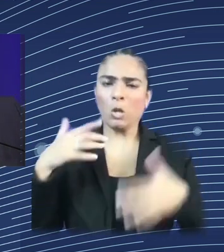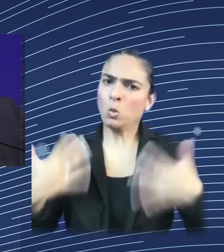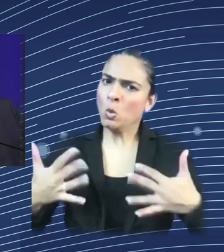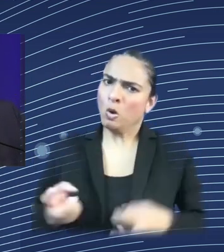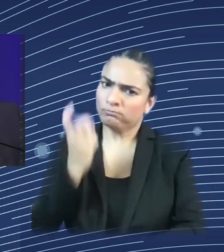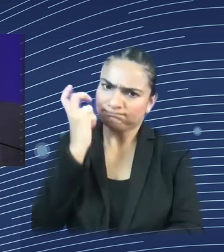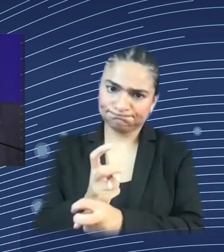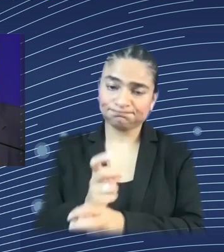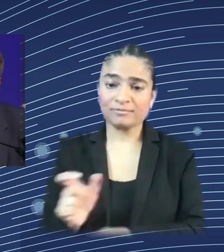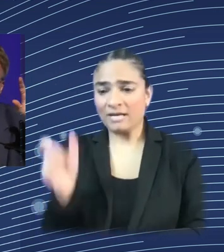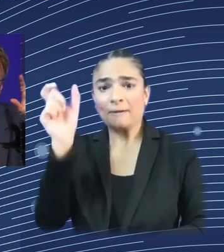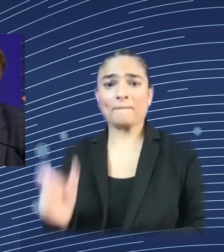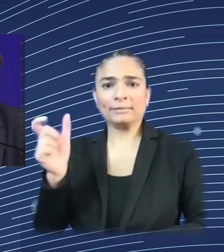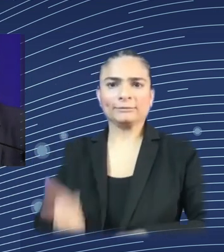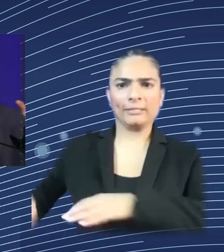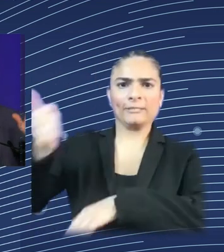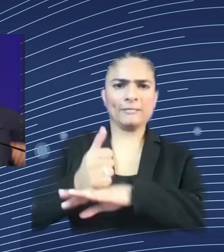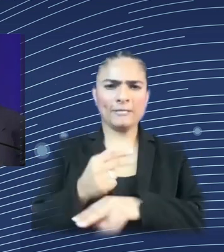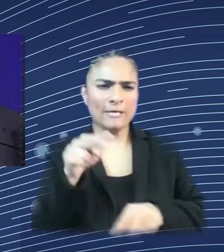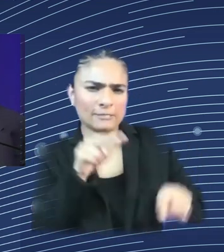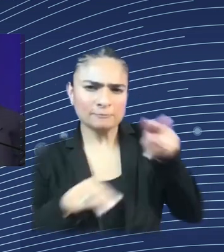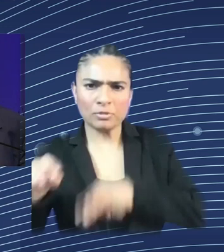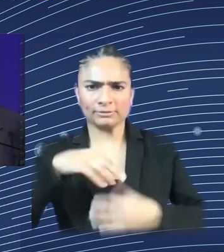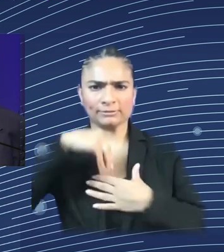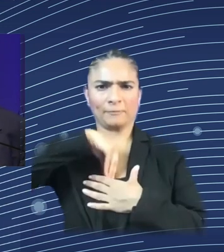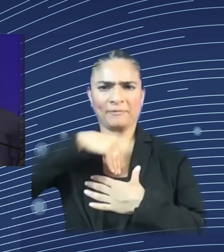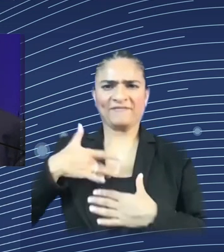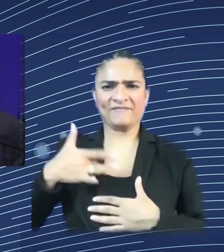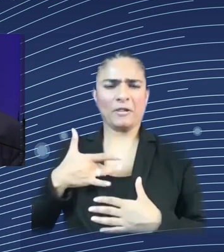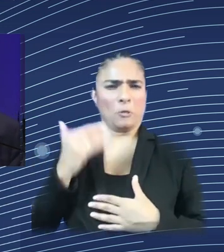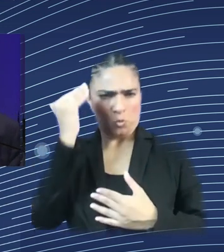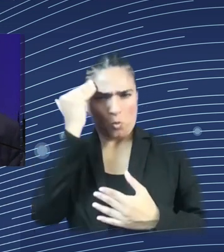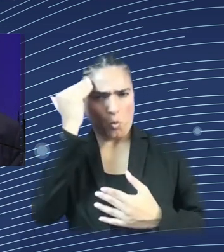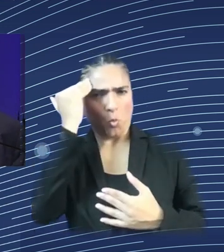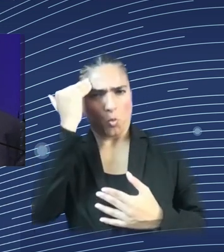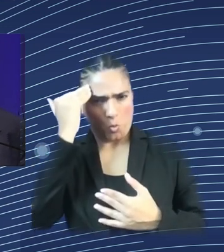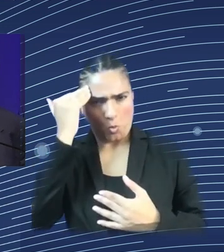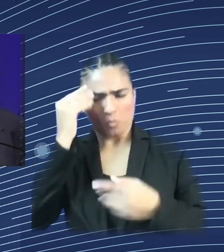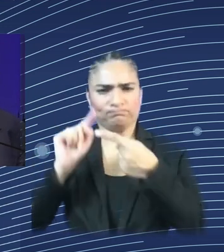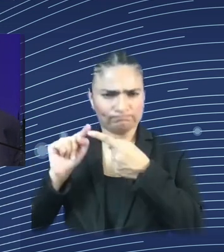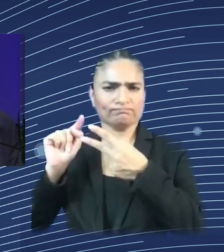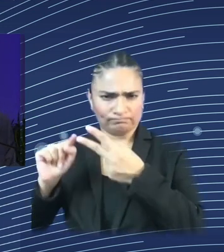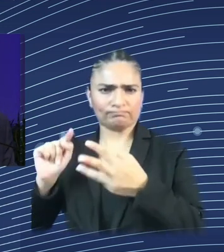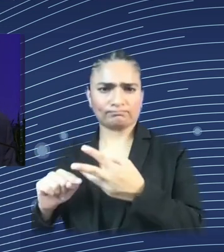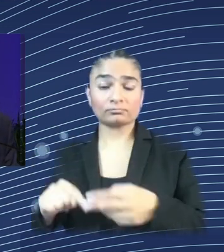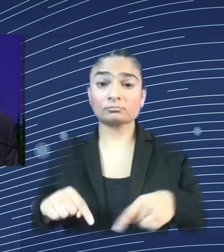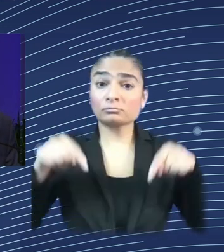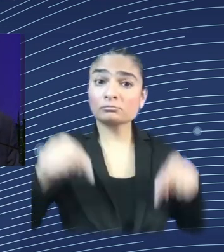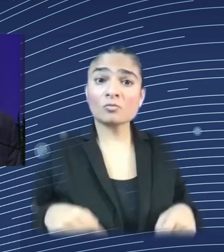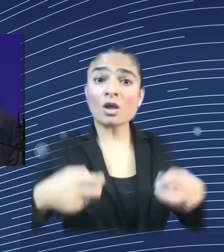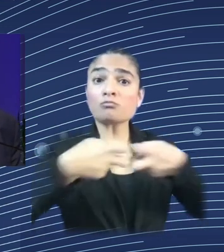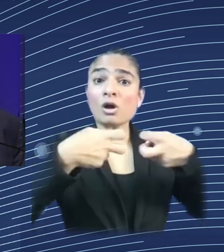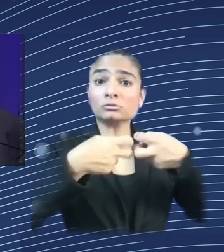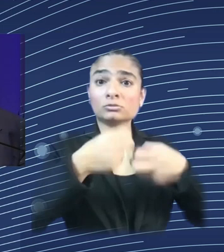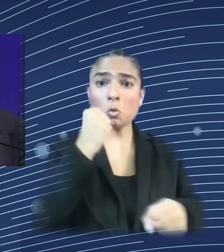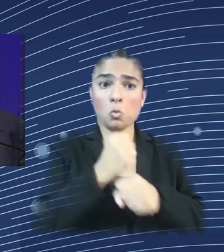course working in Brussels, they think they do know it better. But now we have installed a culture that they see